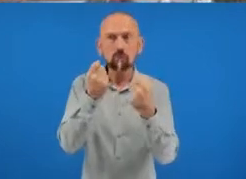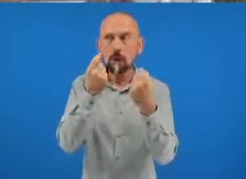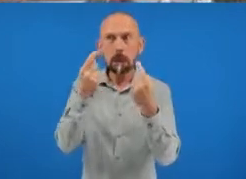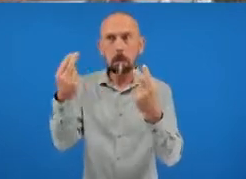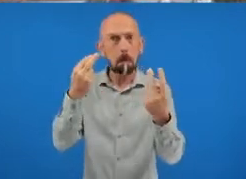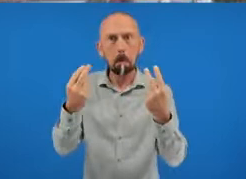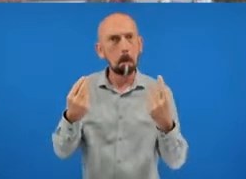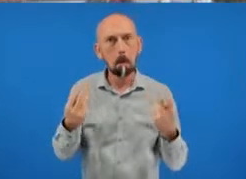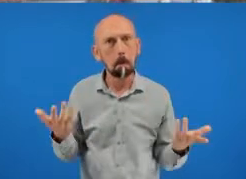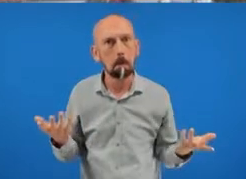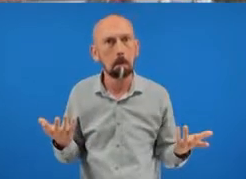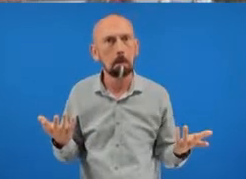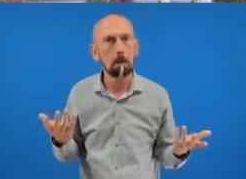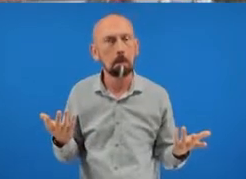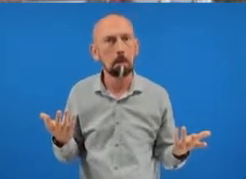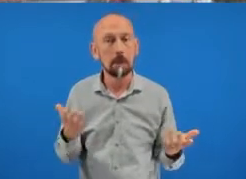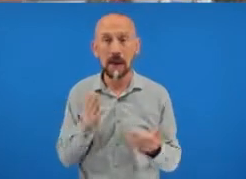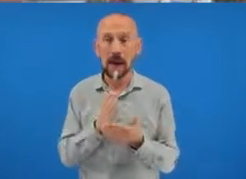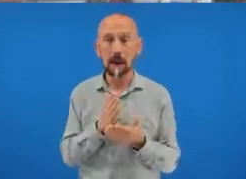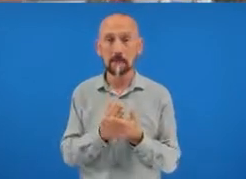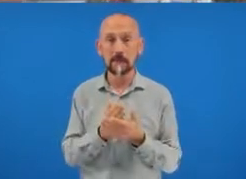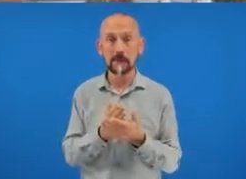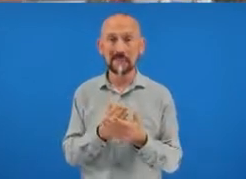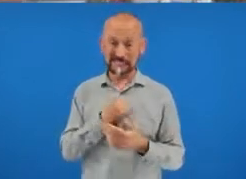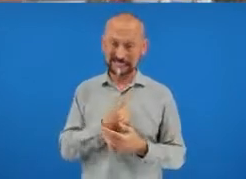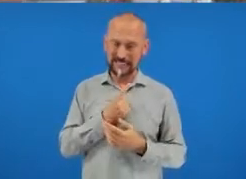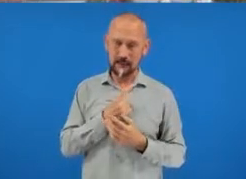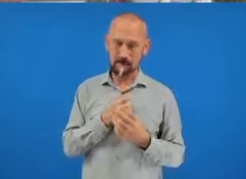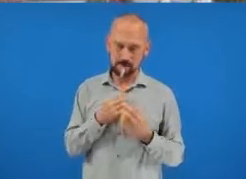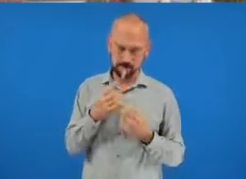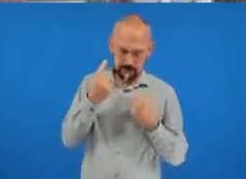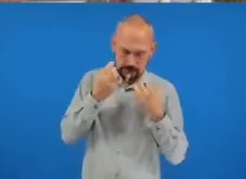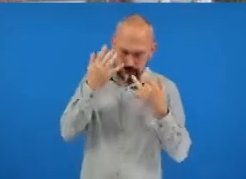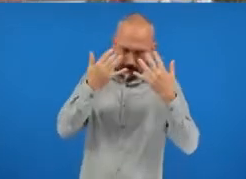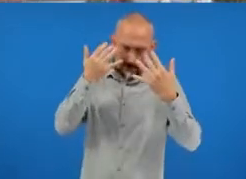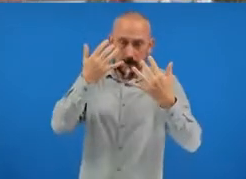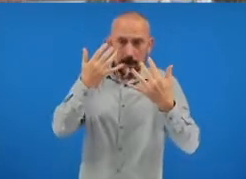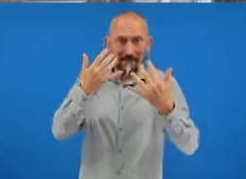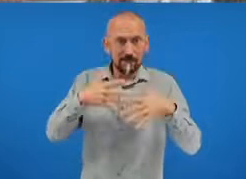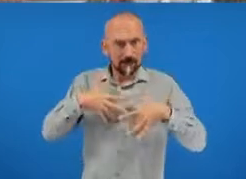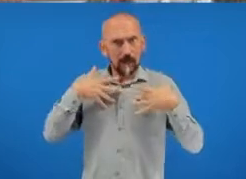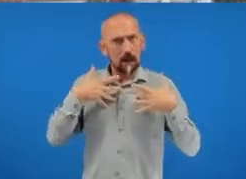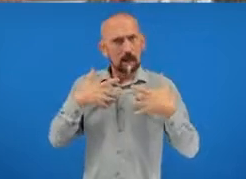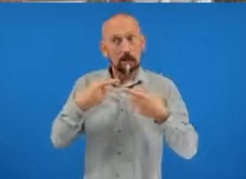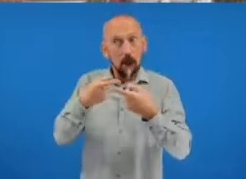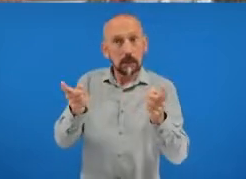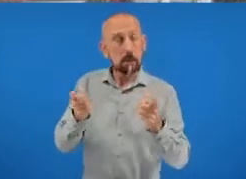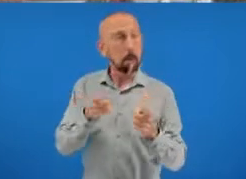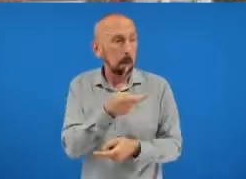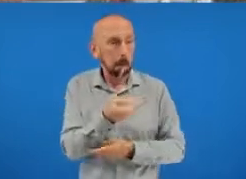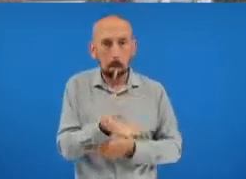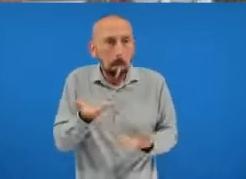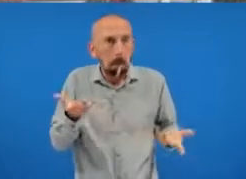her, that she was really staring at herself, okay, that she was actually coming across acceptably to other people. A